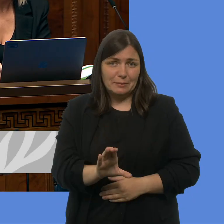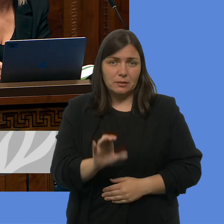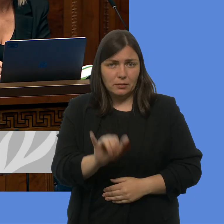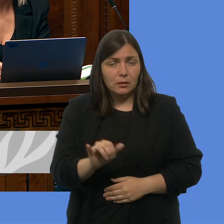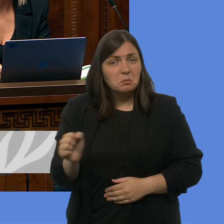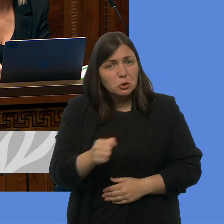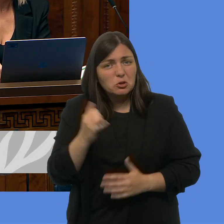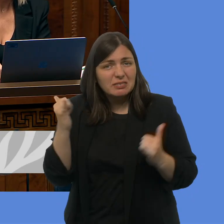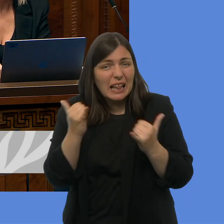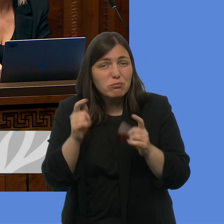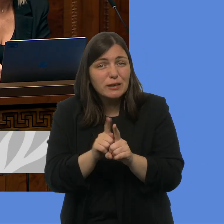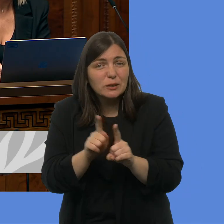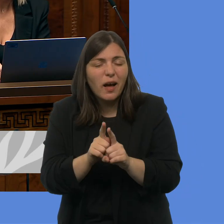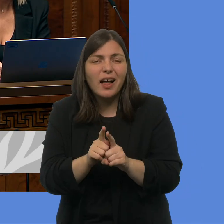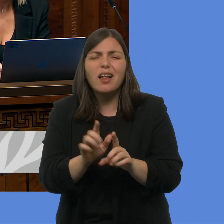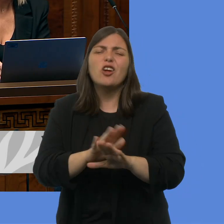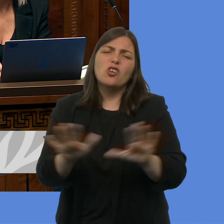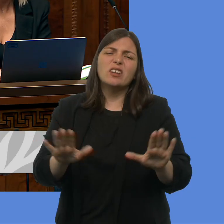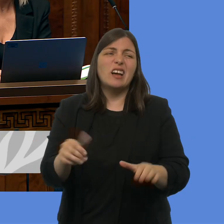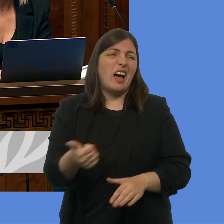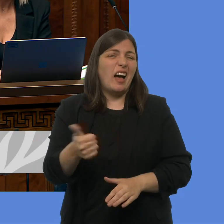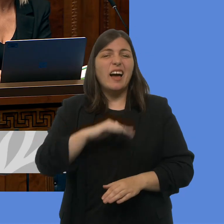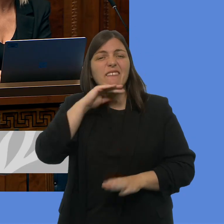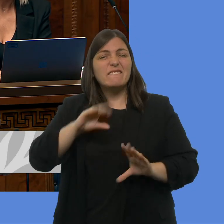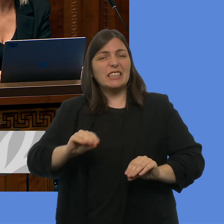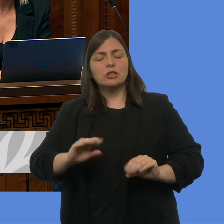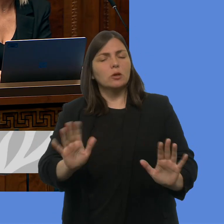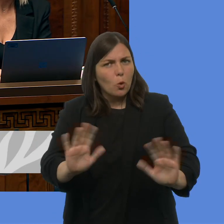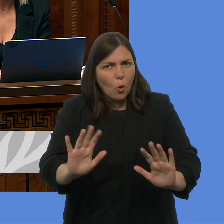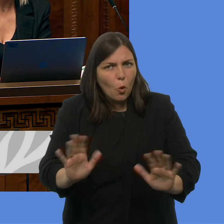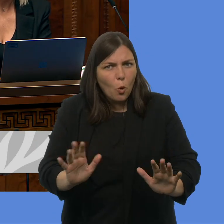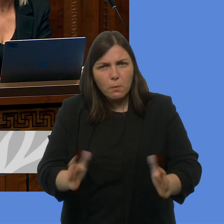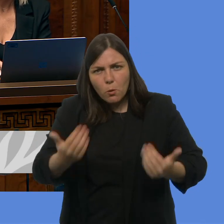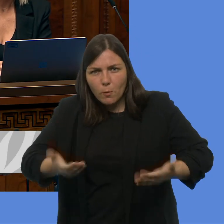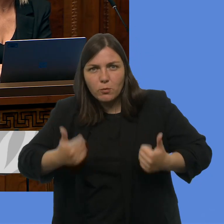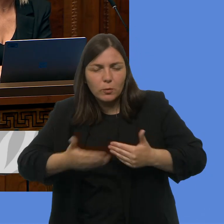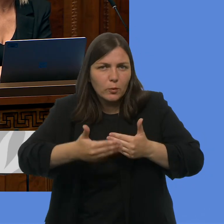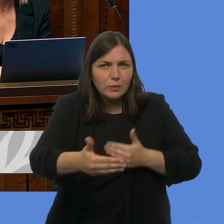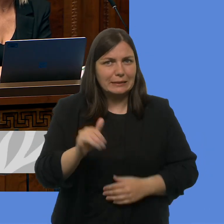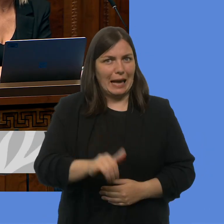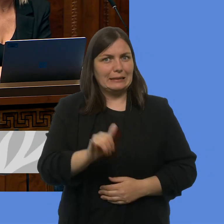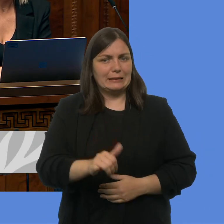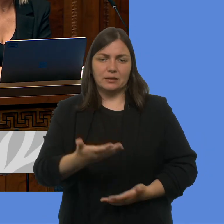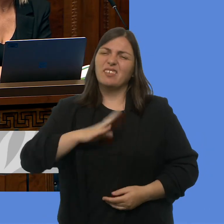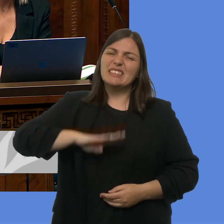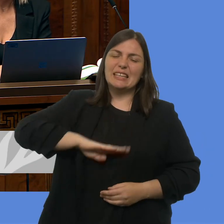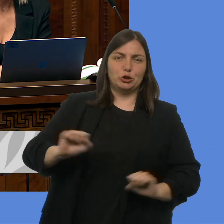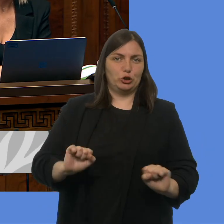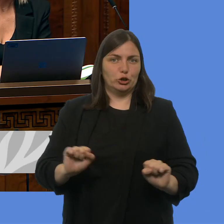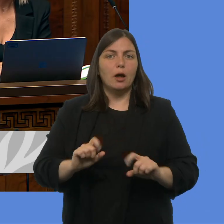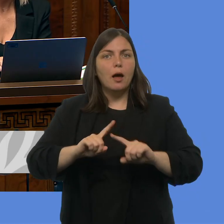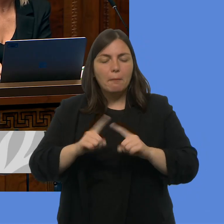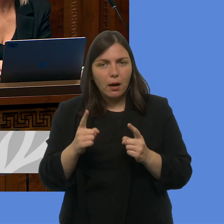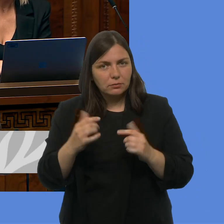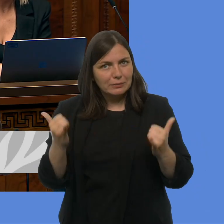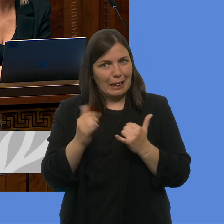suppose there can be no complacency in terms of or contempt from those within the executive in terms of responsibility for its